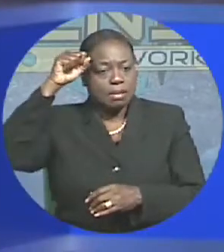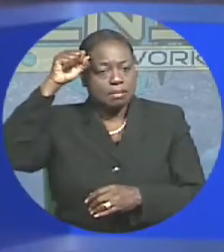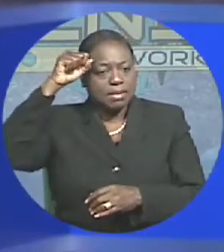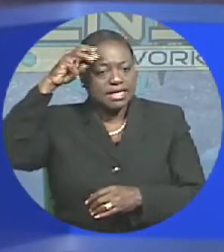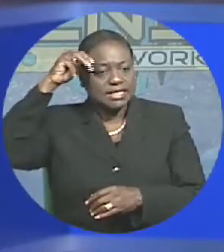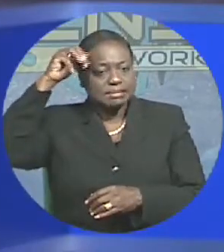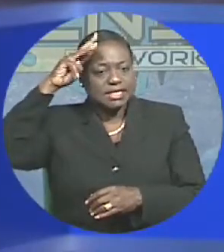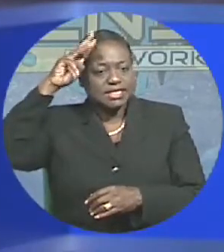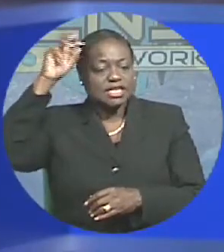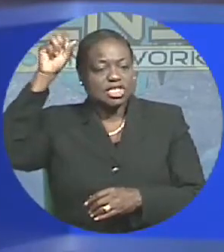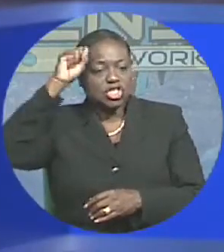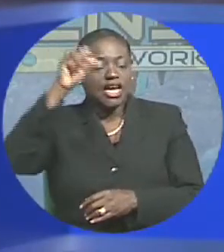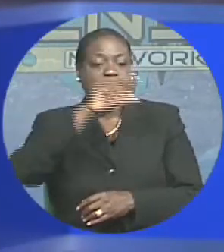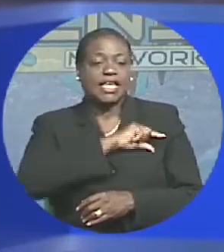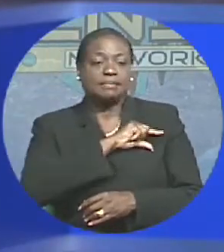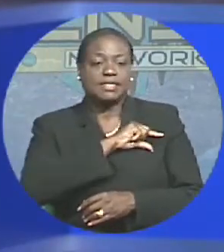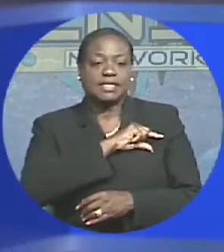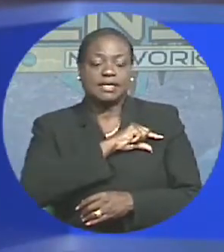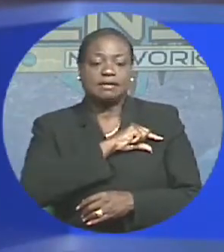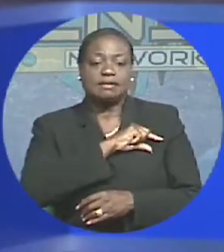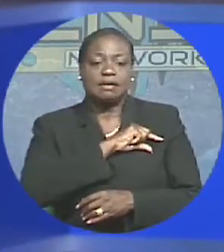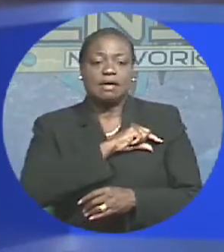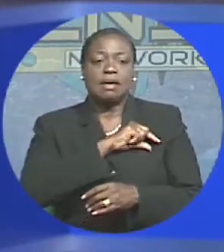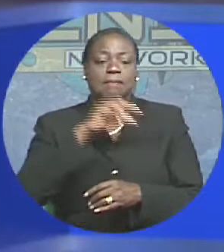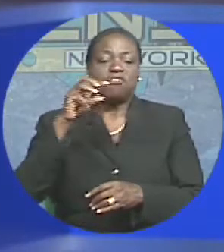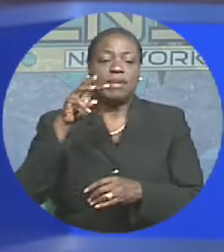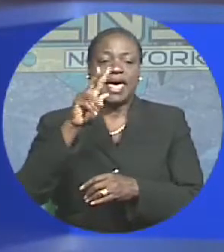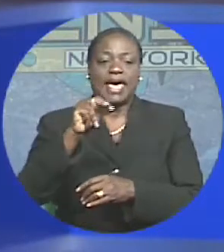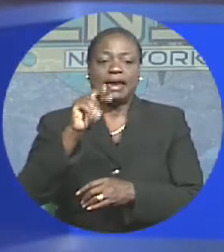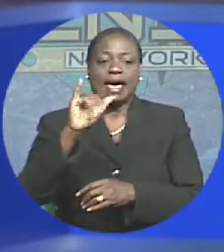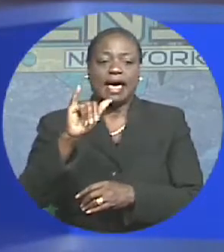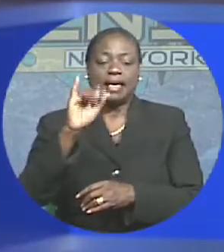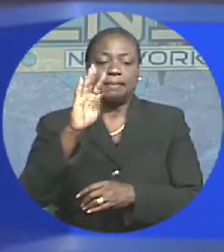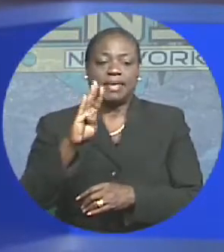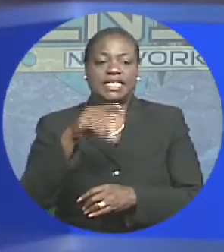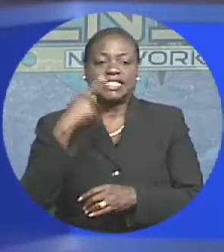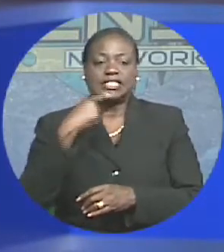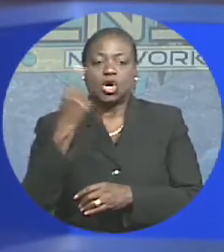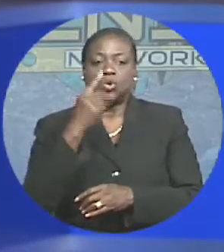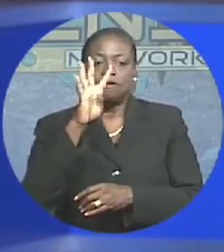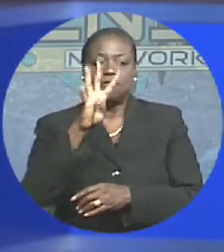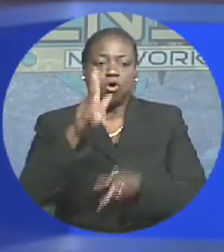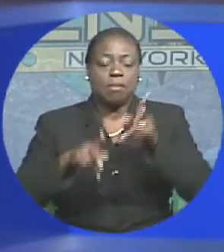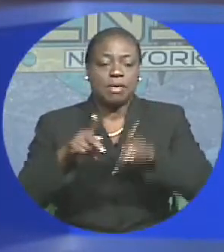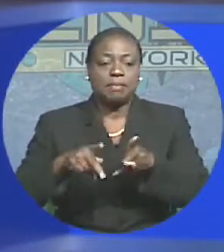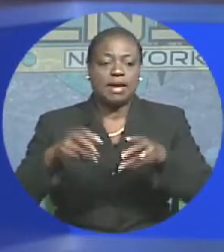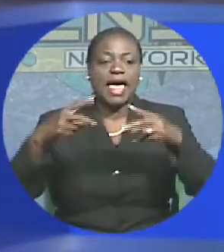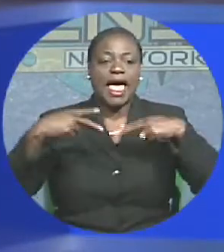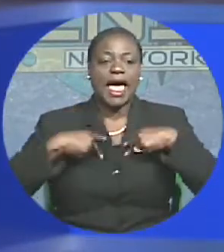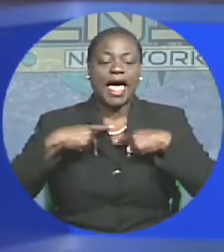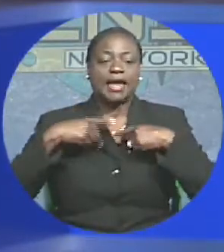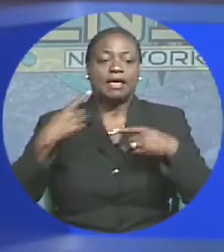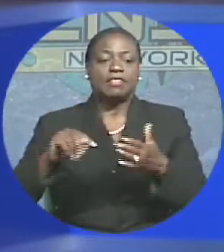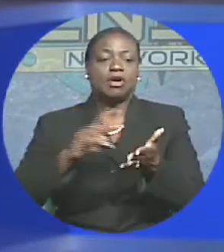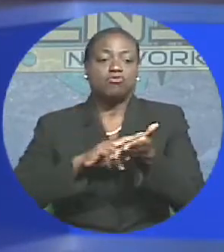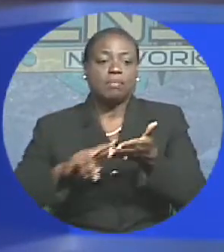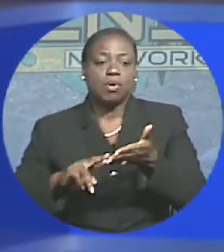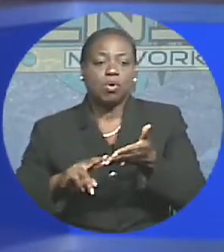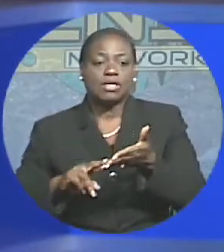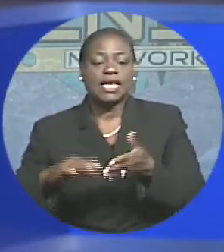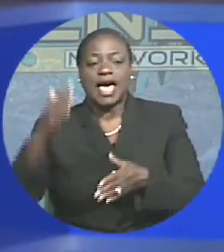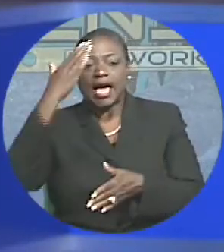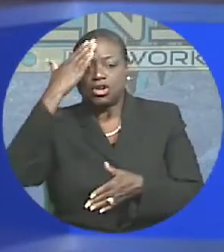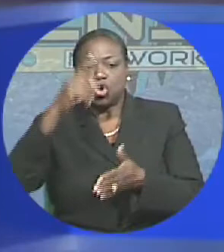have been leaked to the media. In previous interviews, Minister Gibson claimed that only four people had the report in their possession and knew the